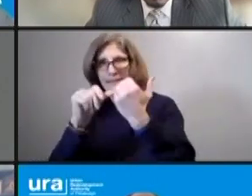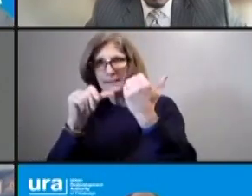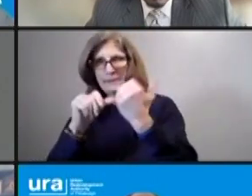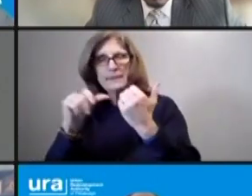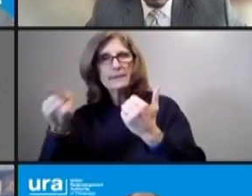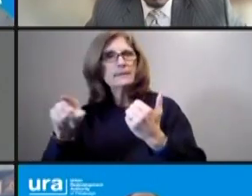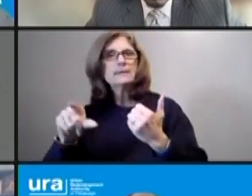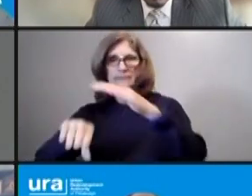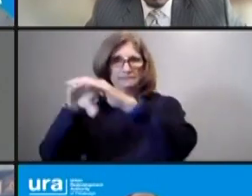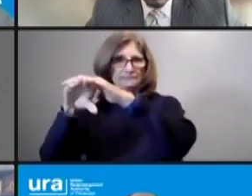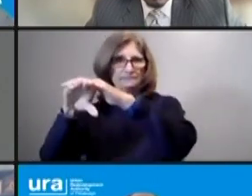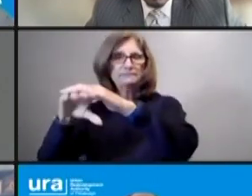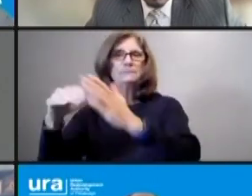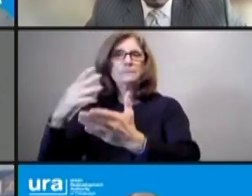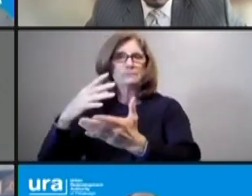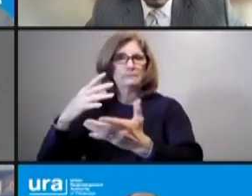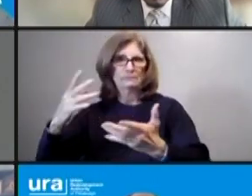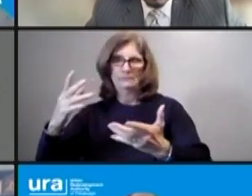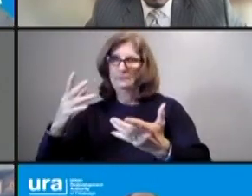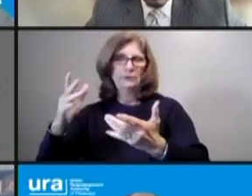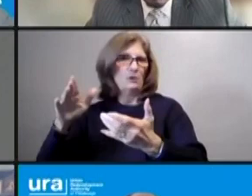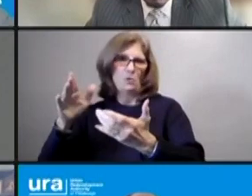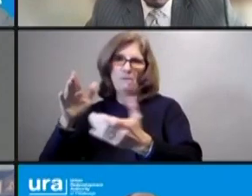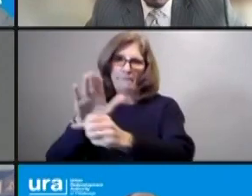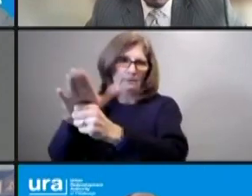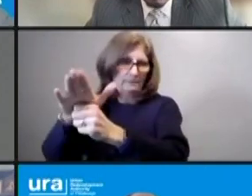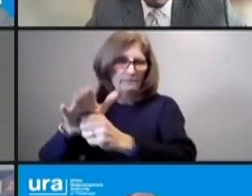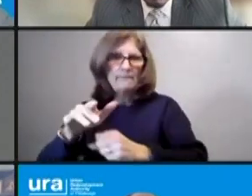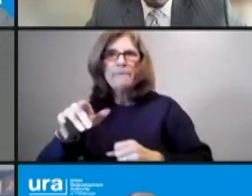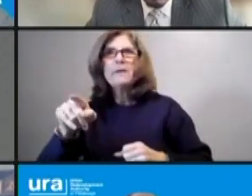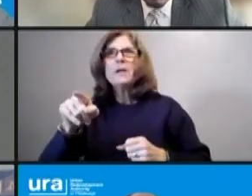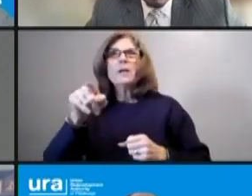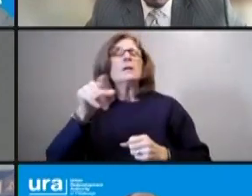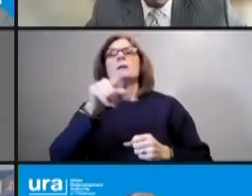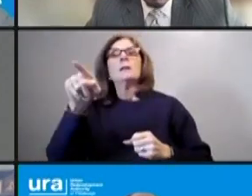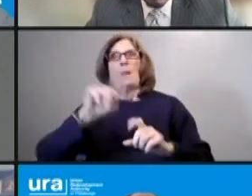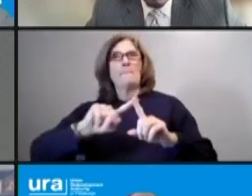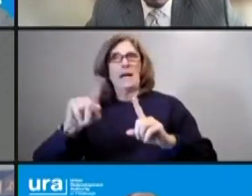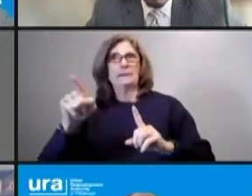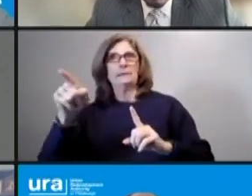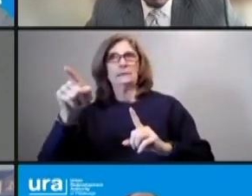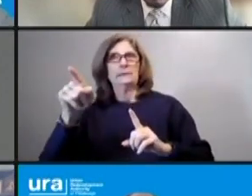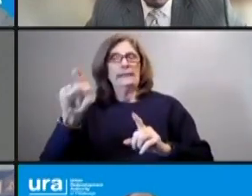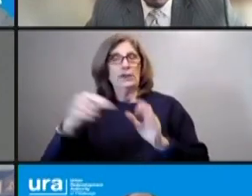gives some context into how much funds are not allocated